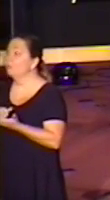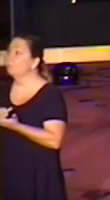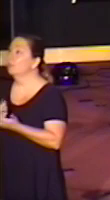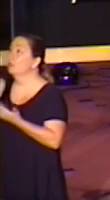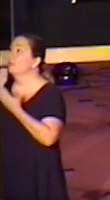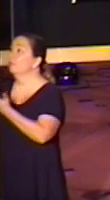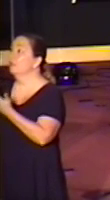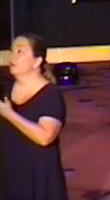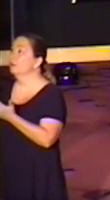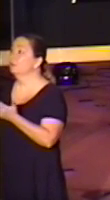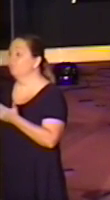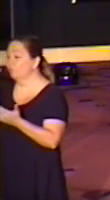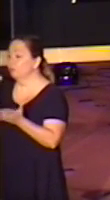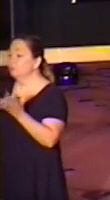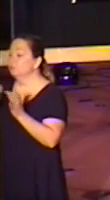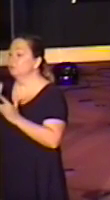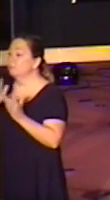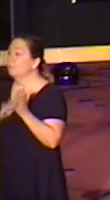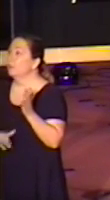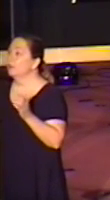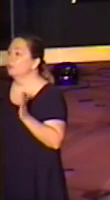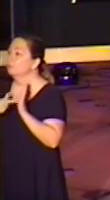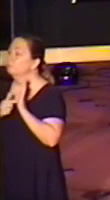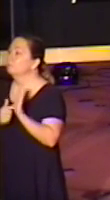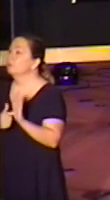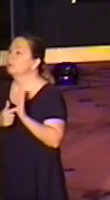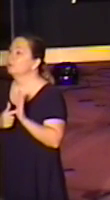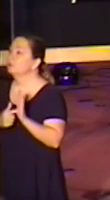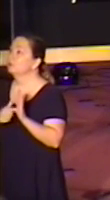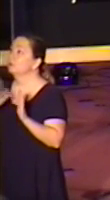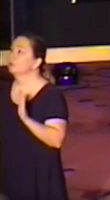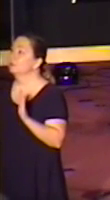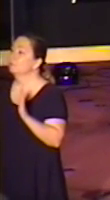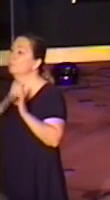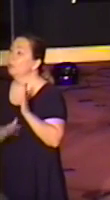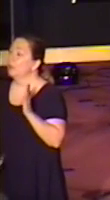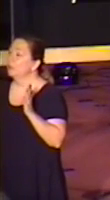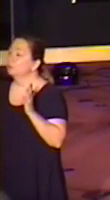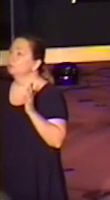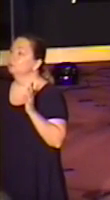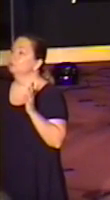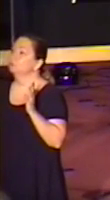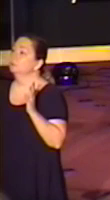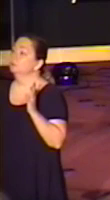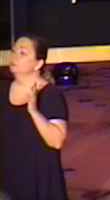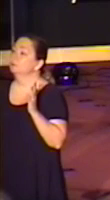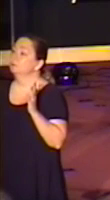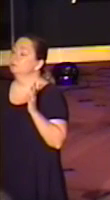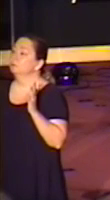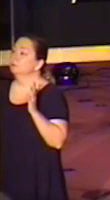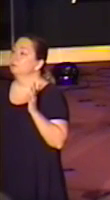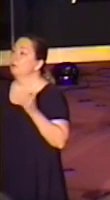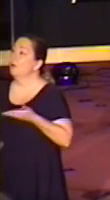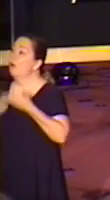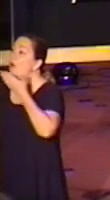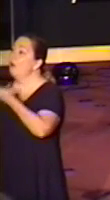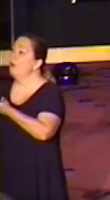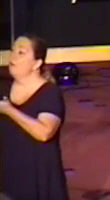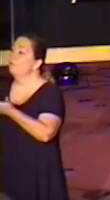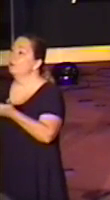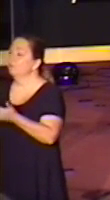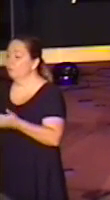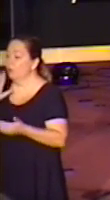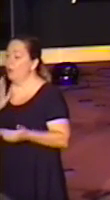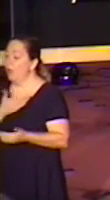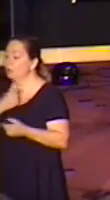for it because it's Jesus' blood. It represents the spilling out of his blood, pouring out, an offering that we may have remissions